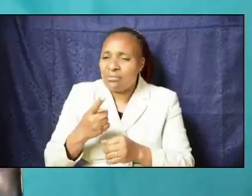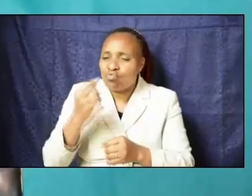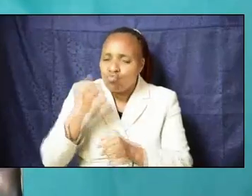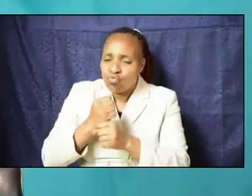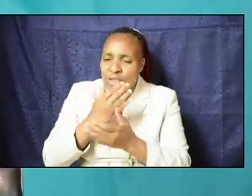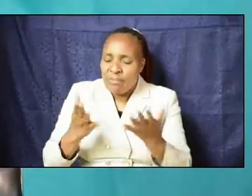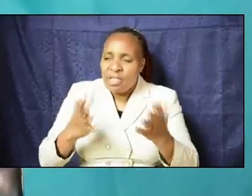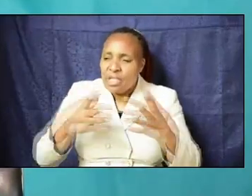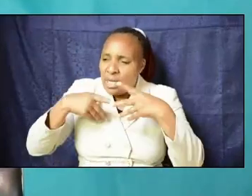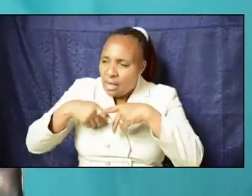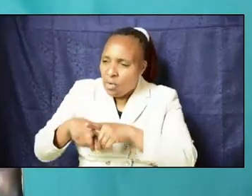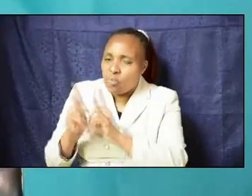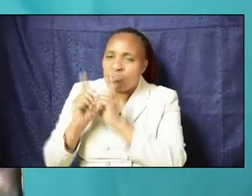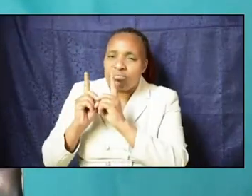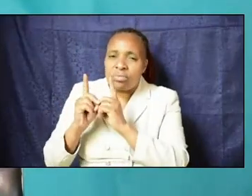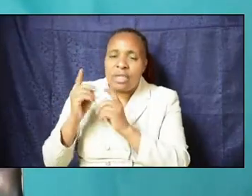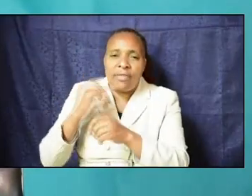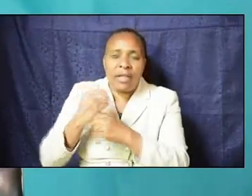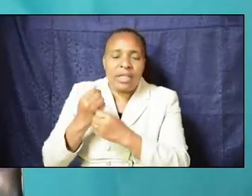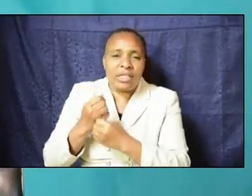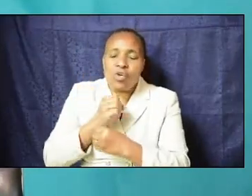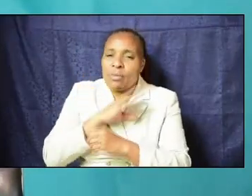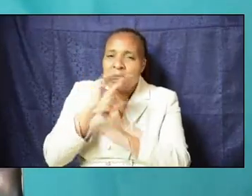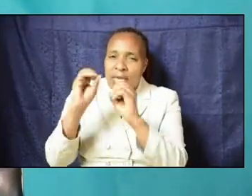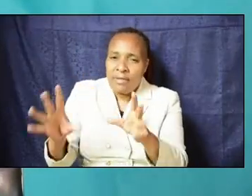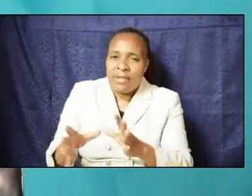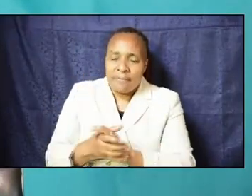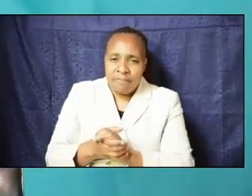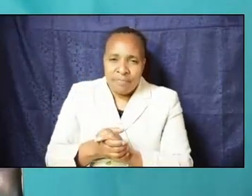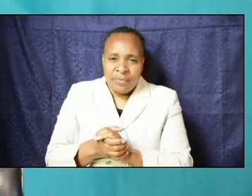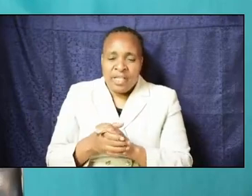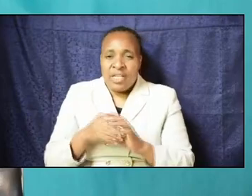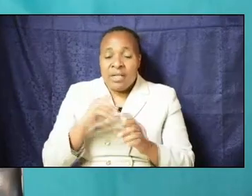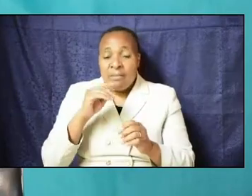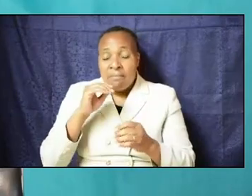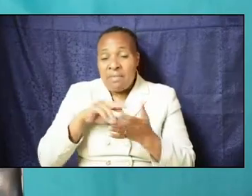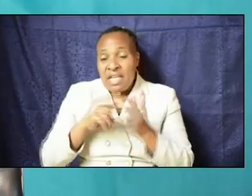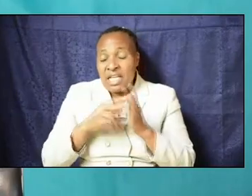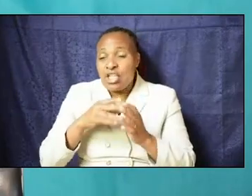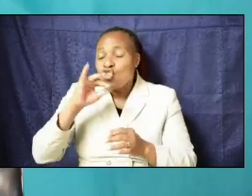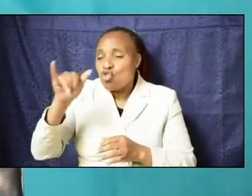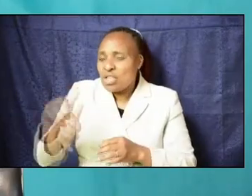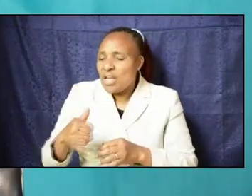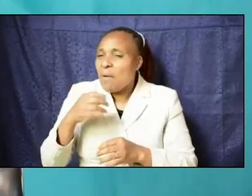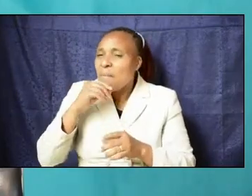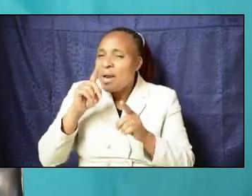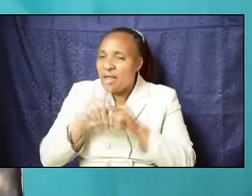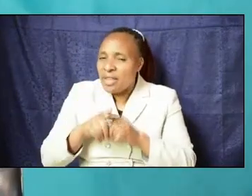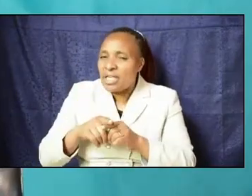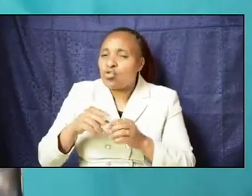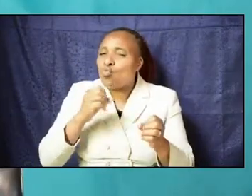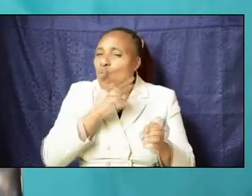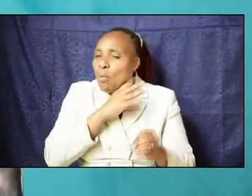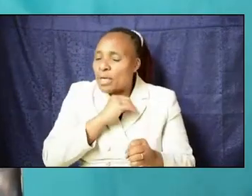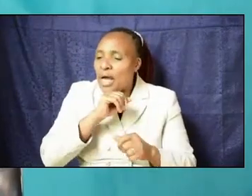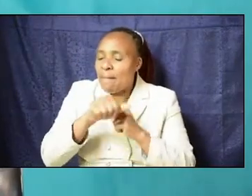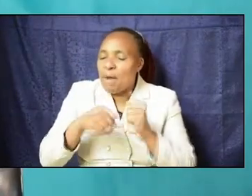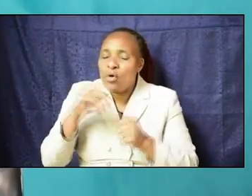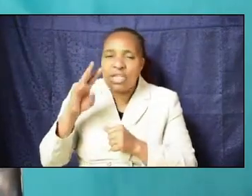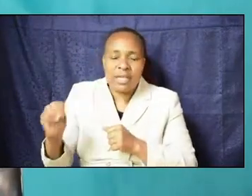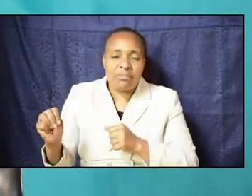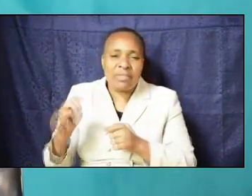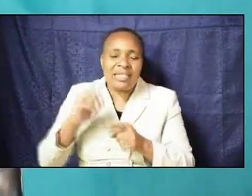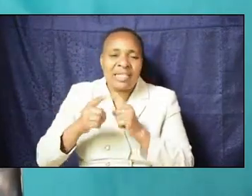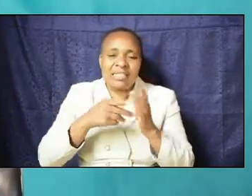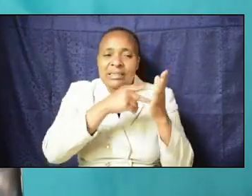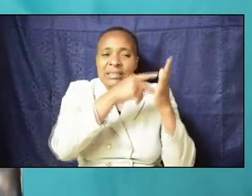them, and they actually complain. So it's Joseph's brothers that were complaining about him and eventually ended